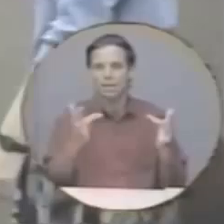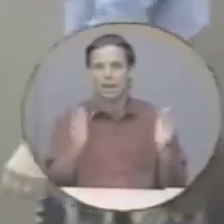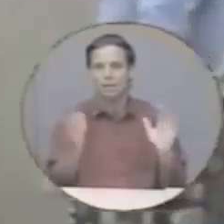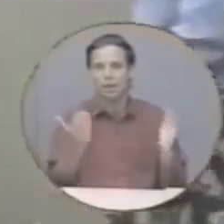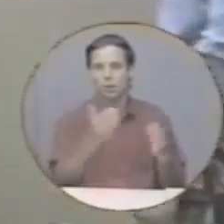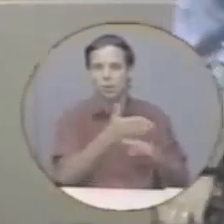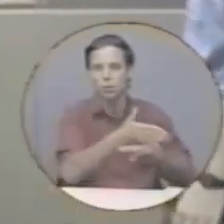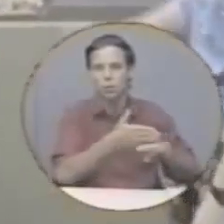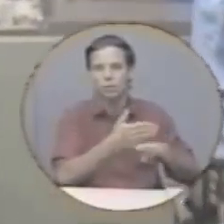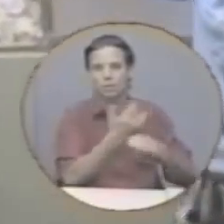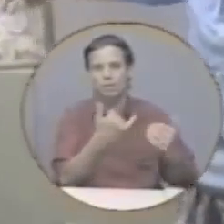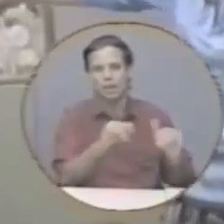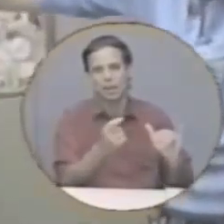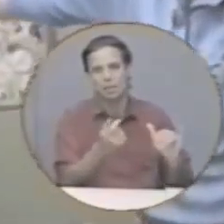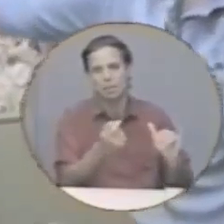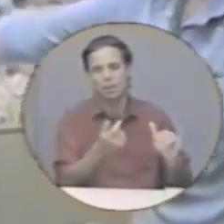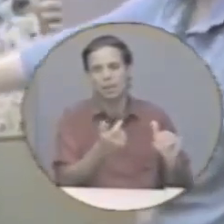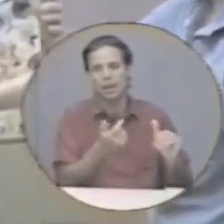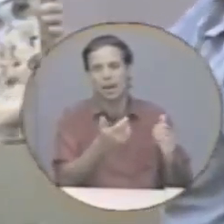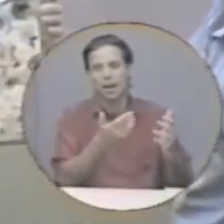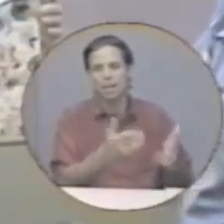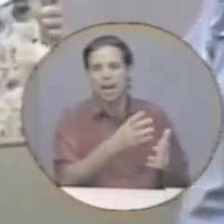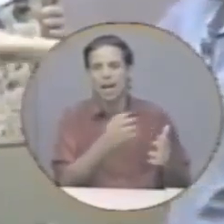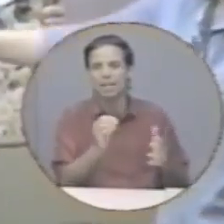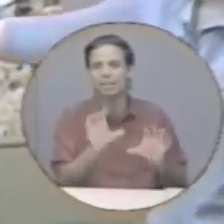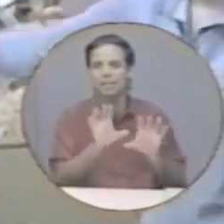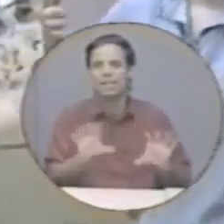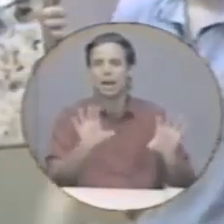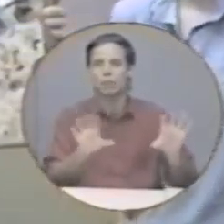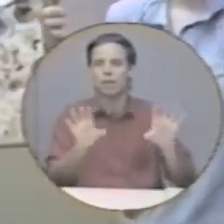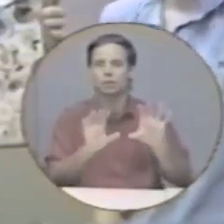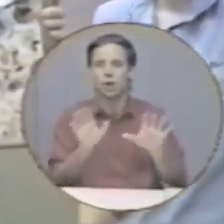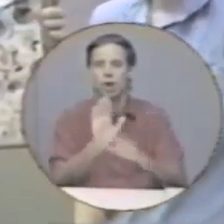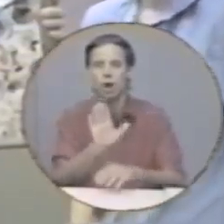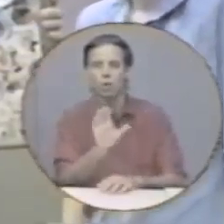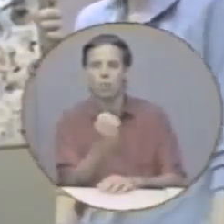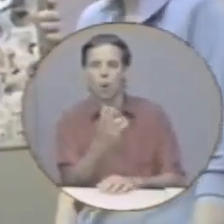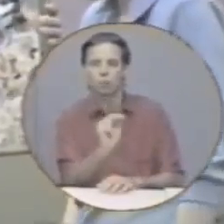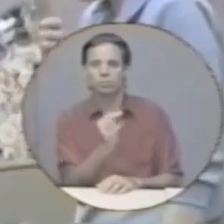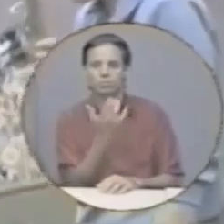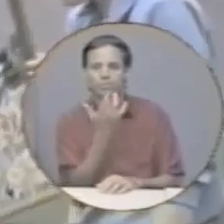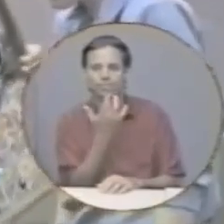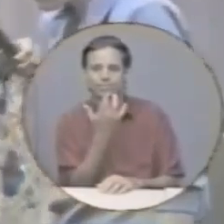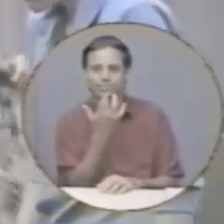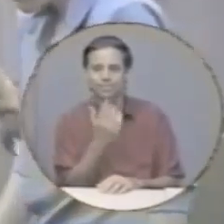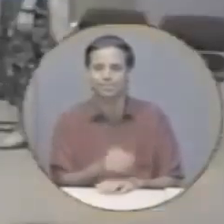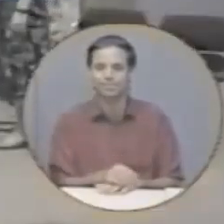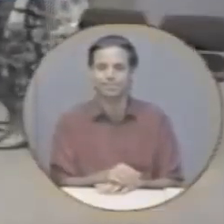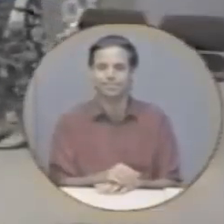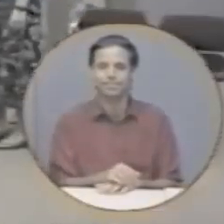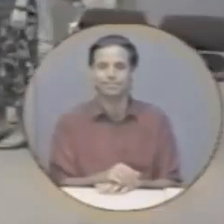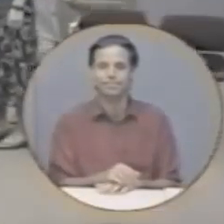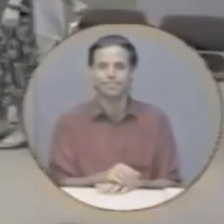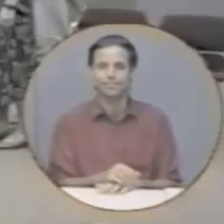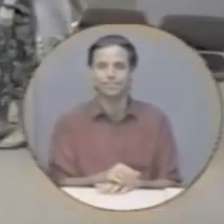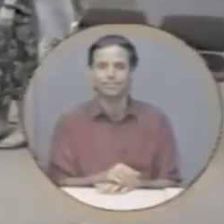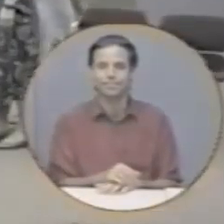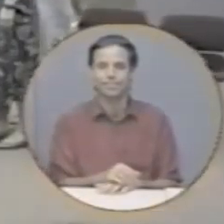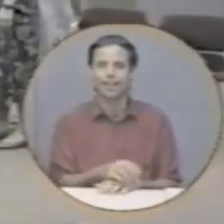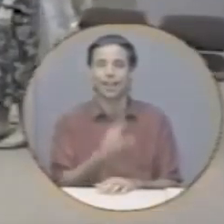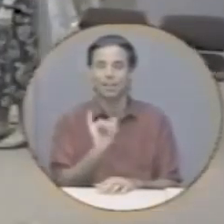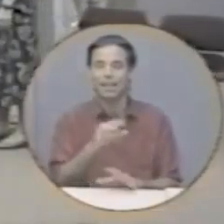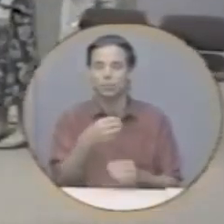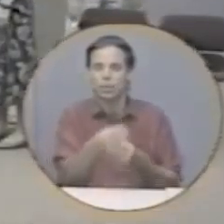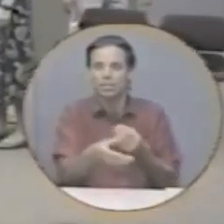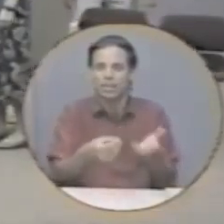although it still has a little bit of heavy. And Cheryl's decorated it according to her own wishes. That's what she gets when she's